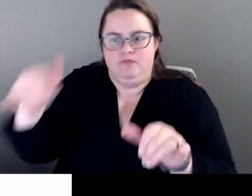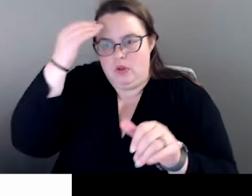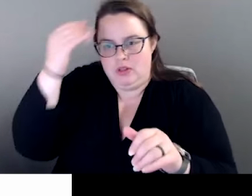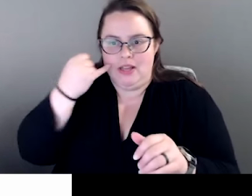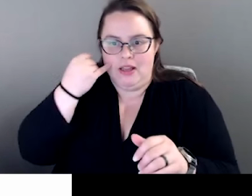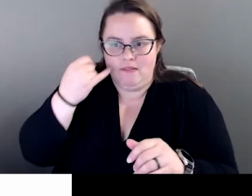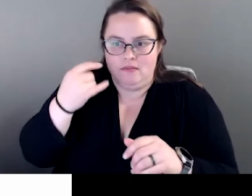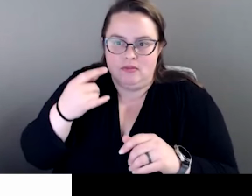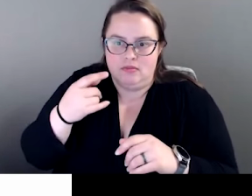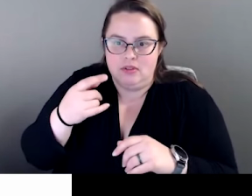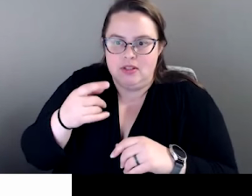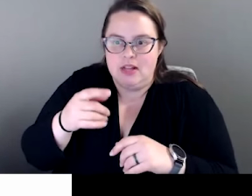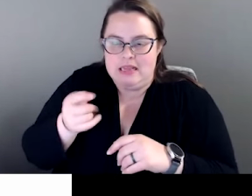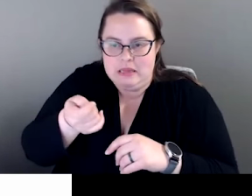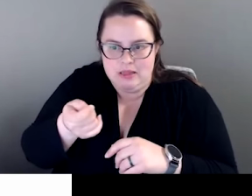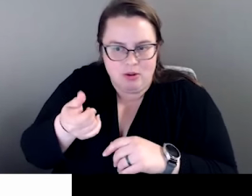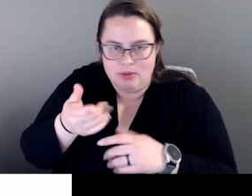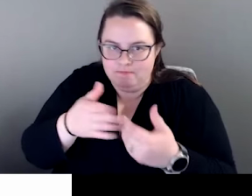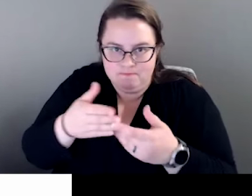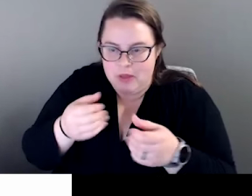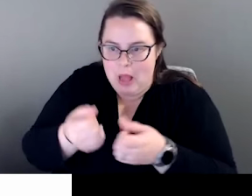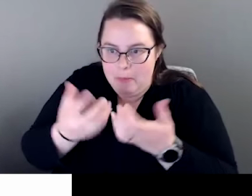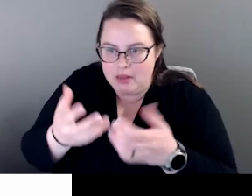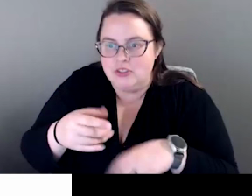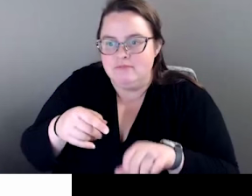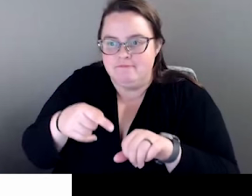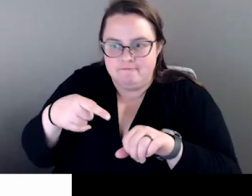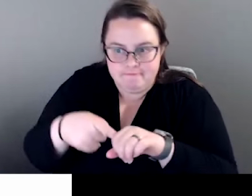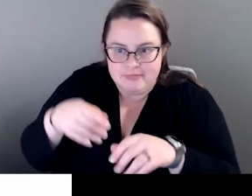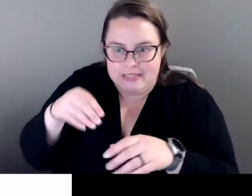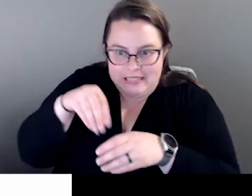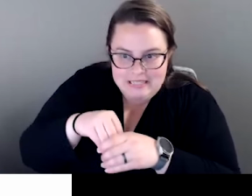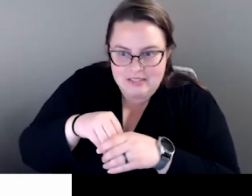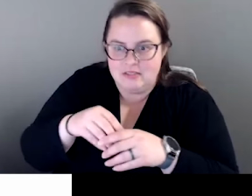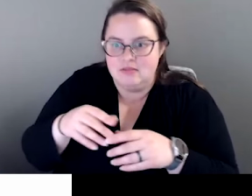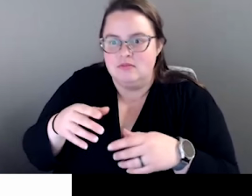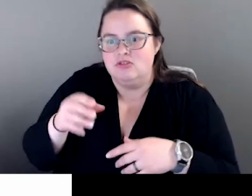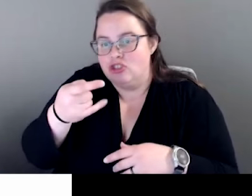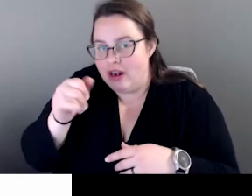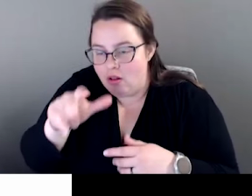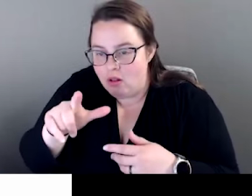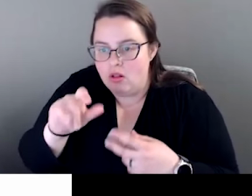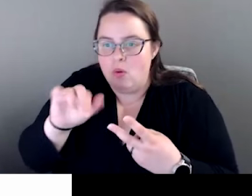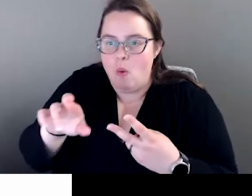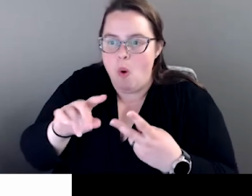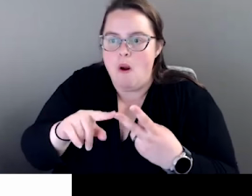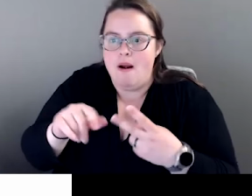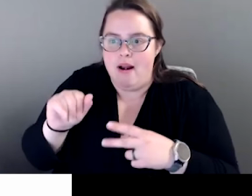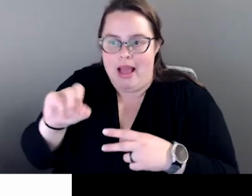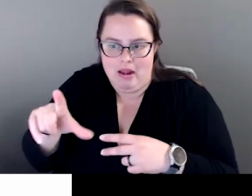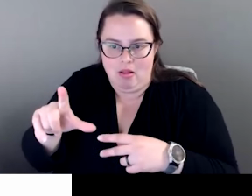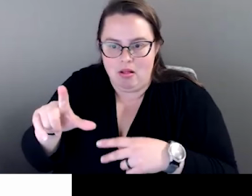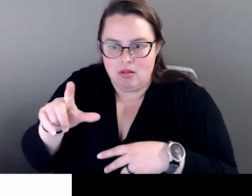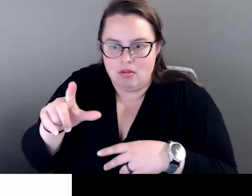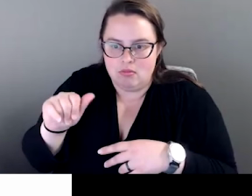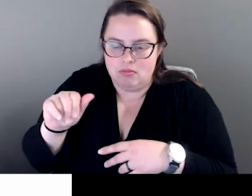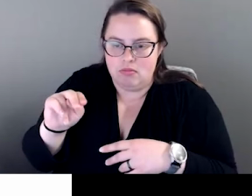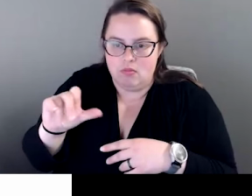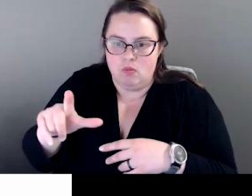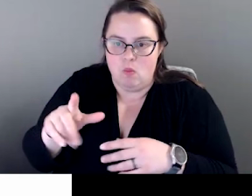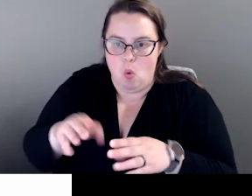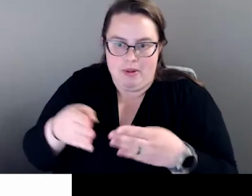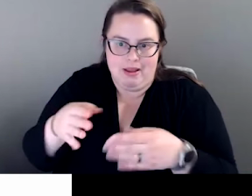body of another person, or oral or anal sexual intercourse is considered sexual assault or sexual violence. April is Sexual Assault